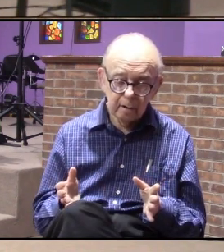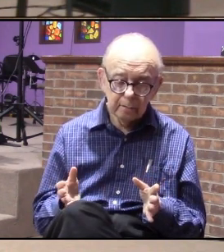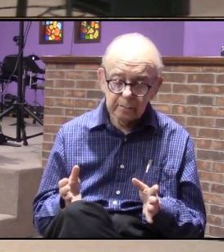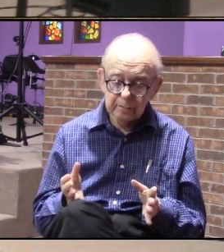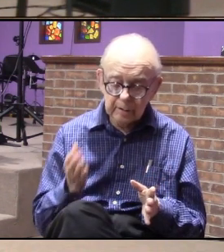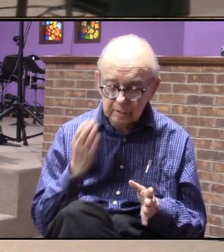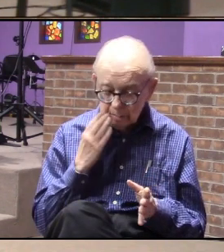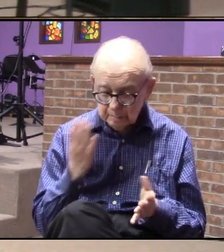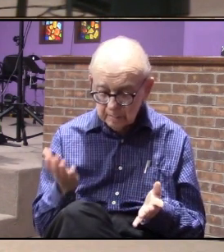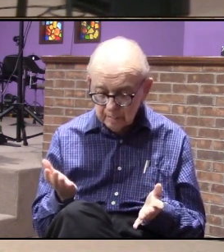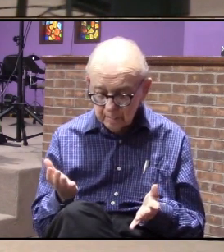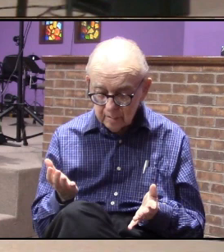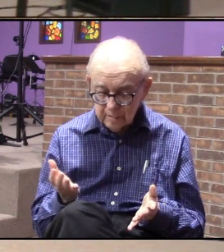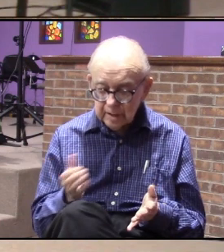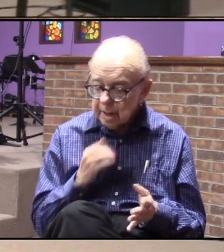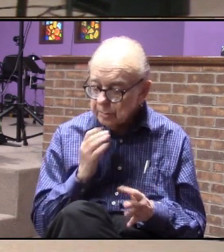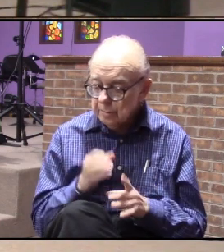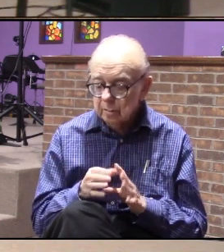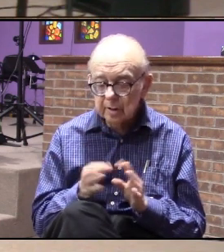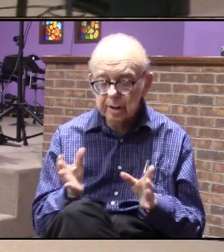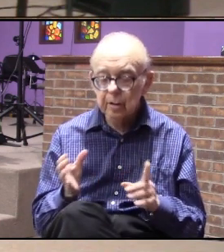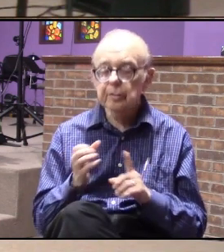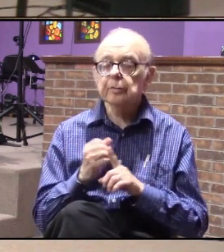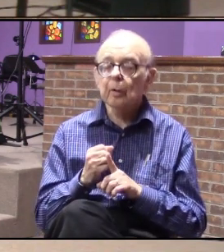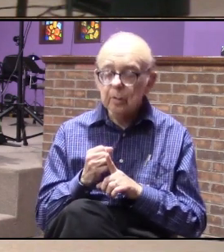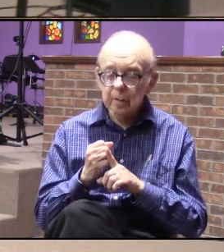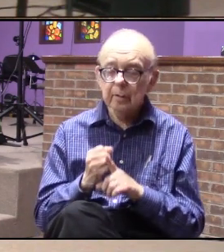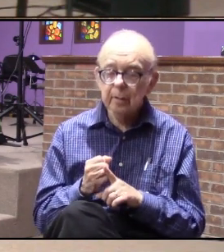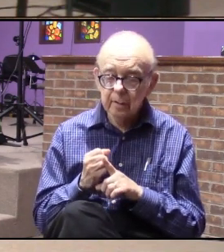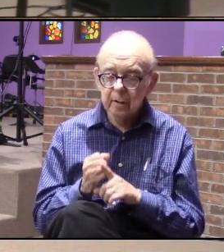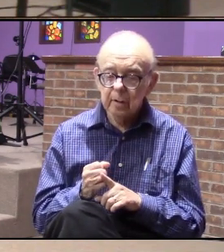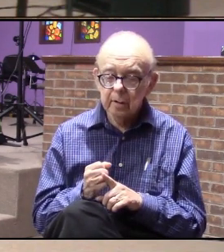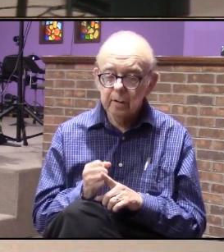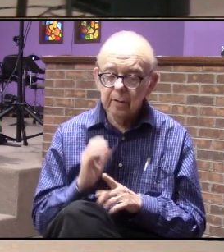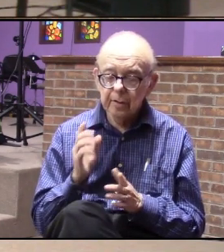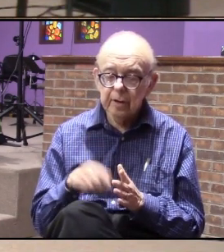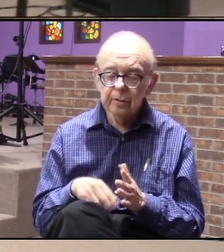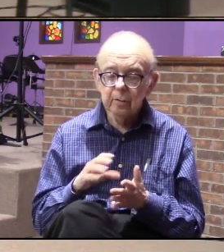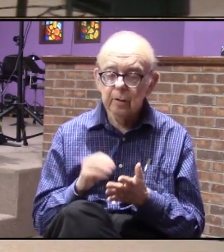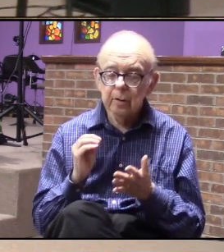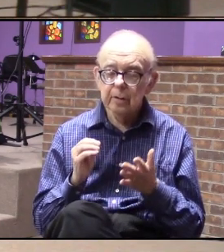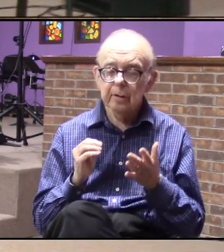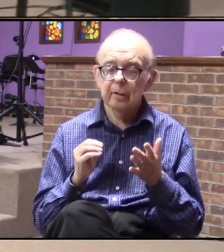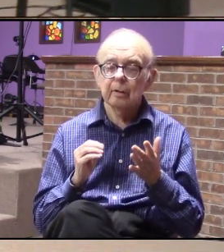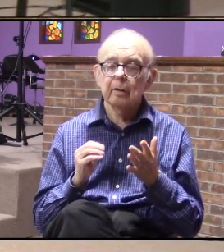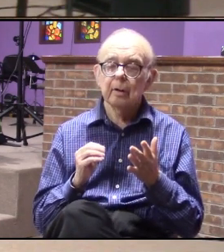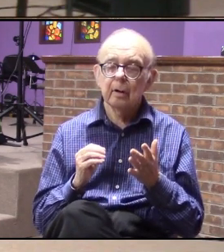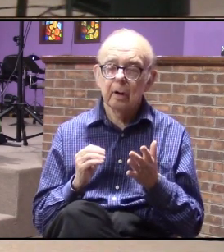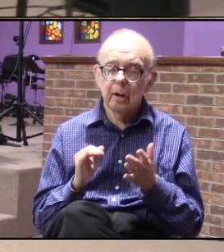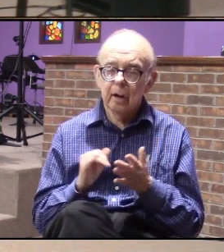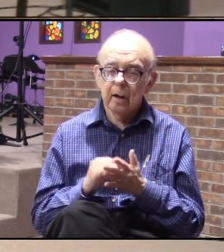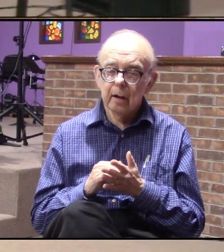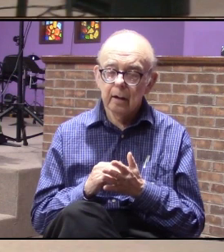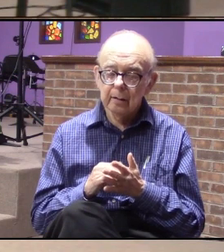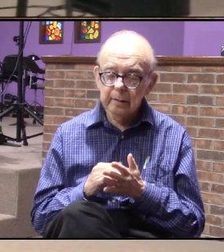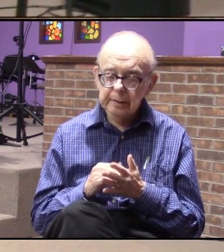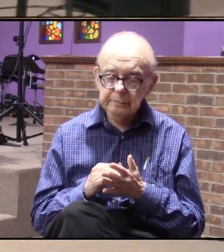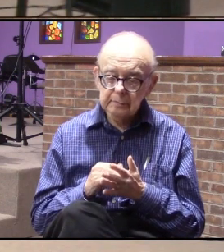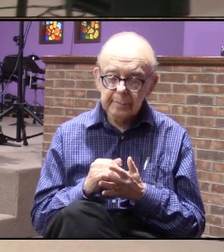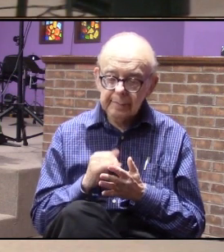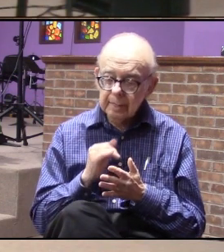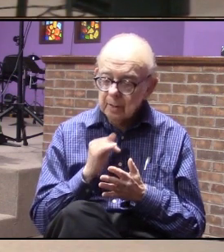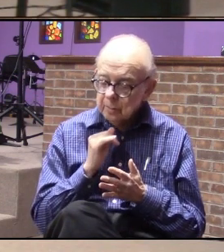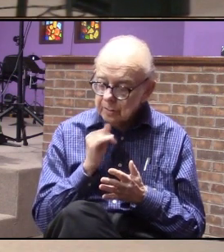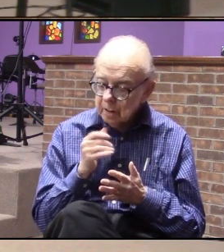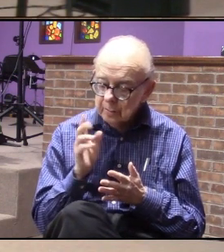know, and you don't, and then you find out that it wasn't what it was cut out to